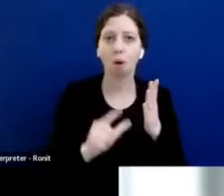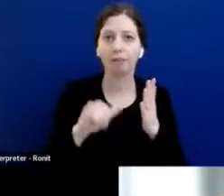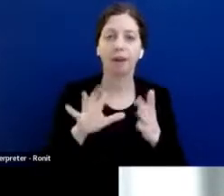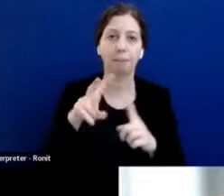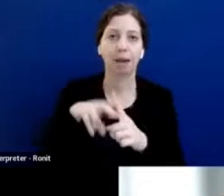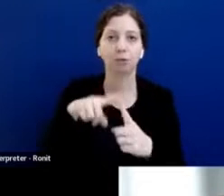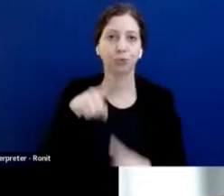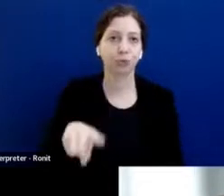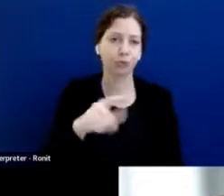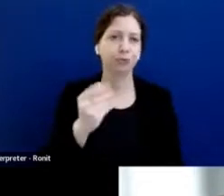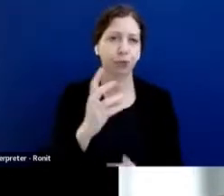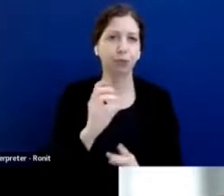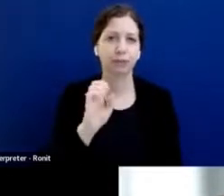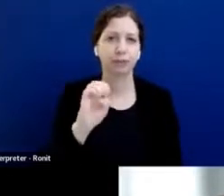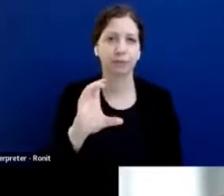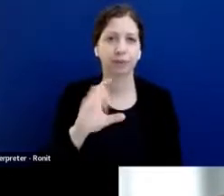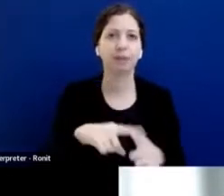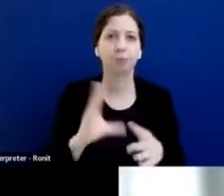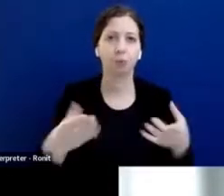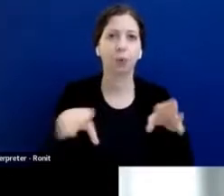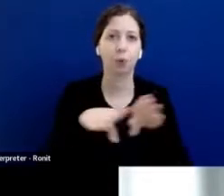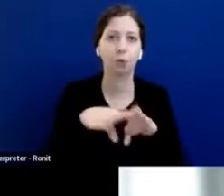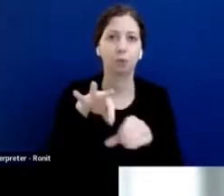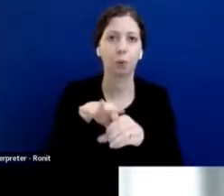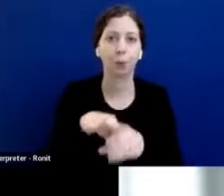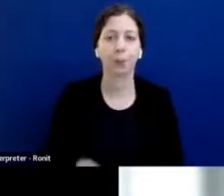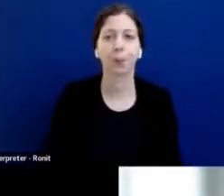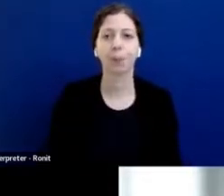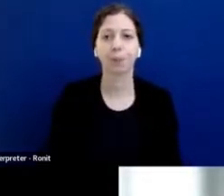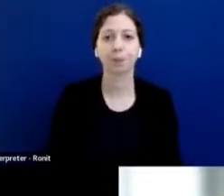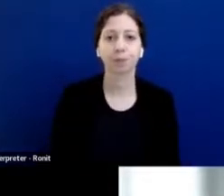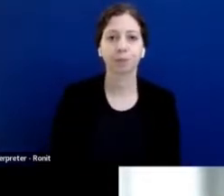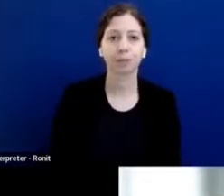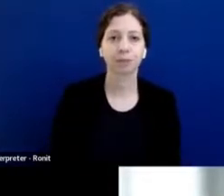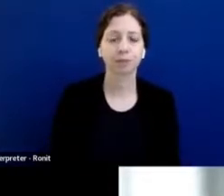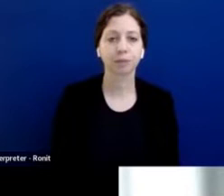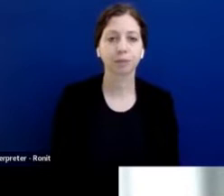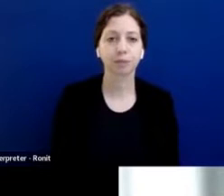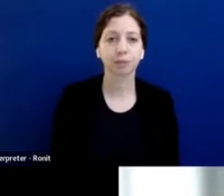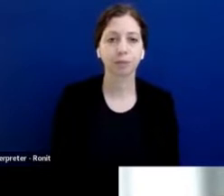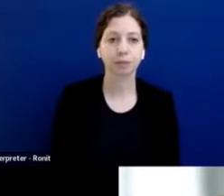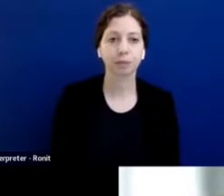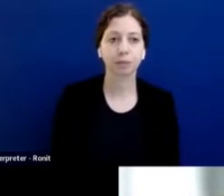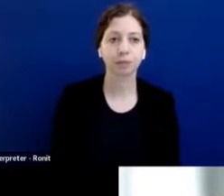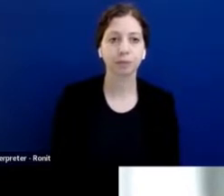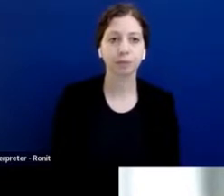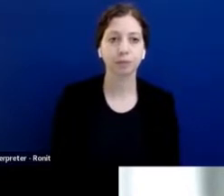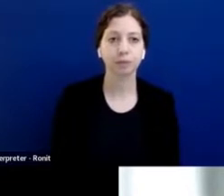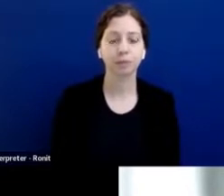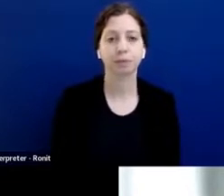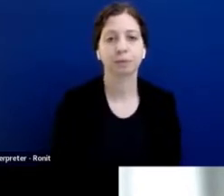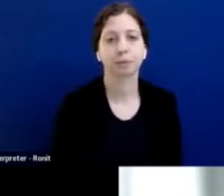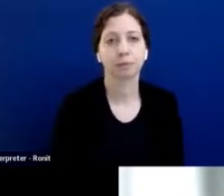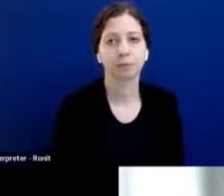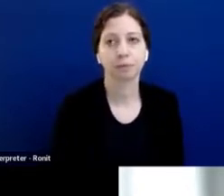give it a few seconds before we close the poll. See, people